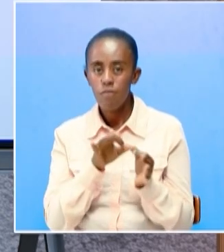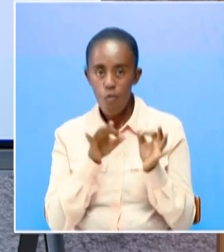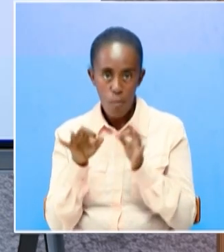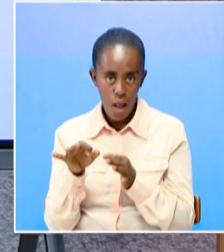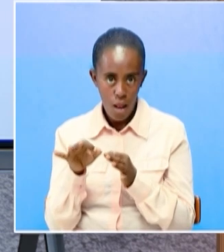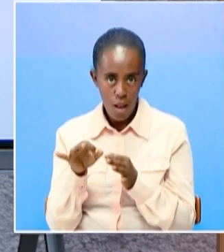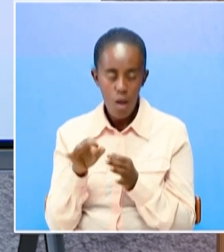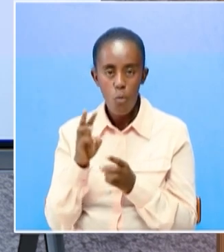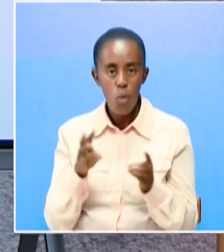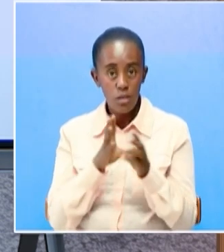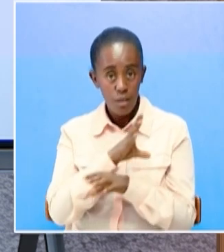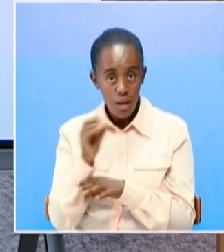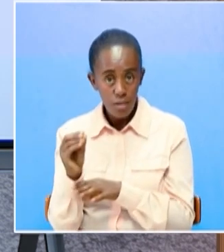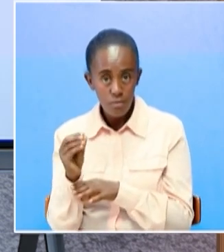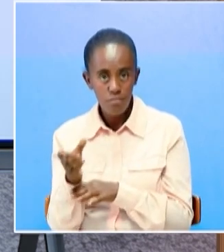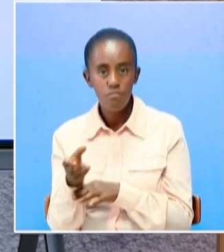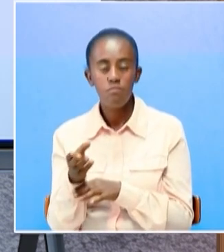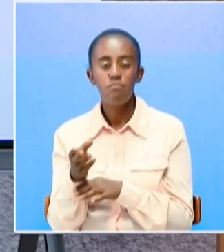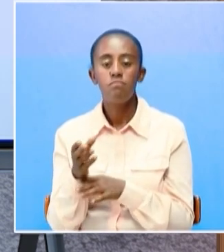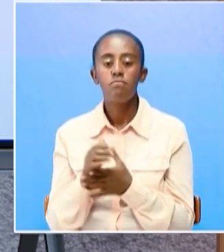in formal ways and